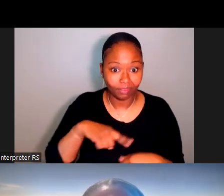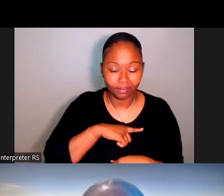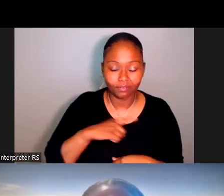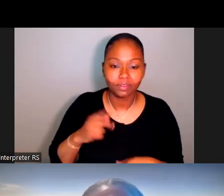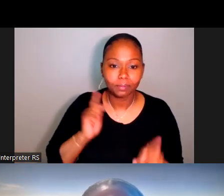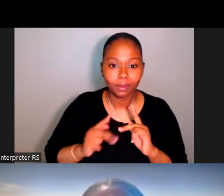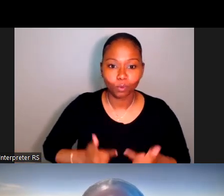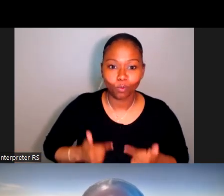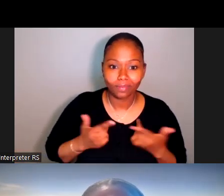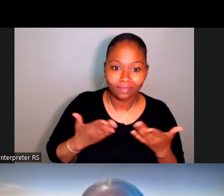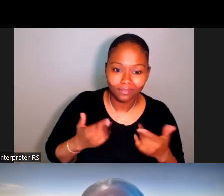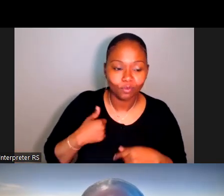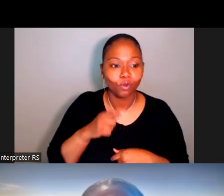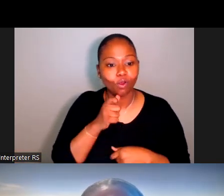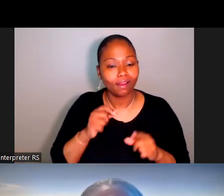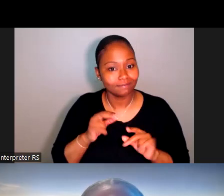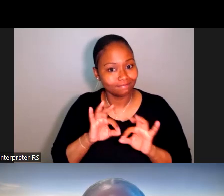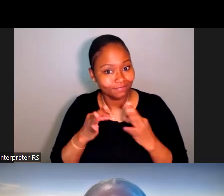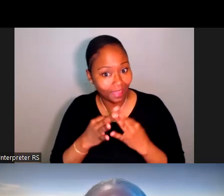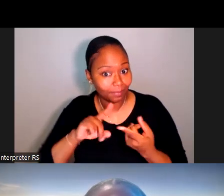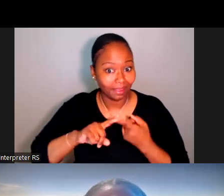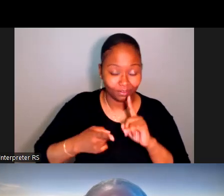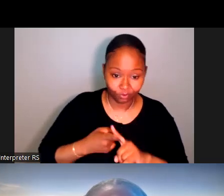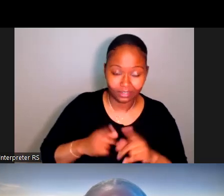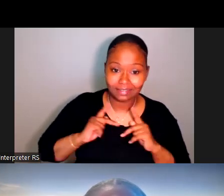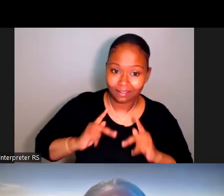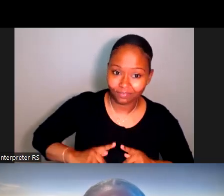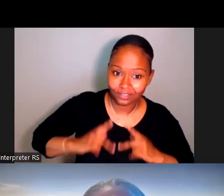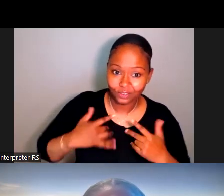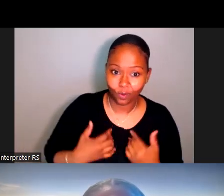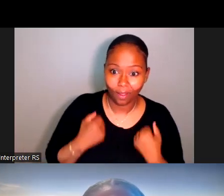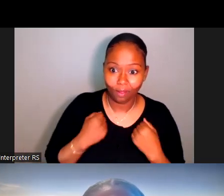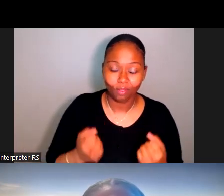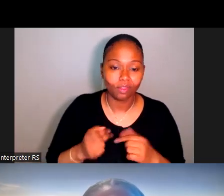families, and friends, and on the physical health and safety of residents.